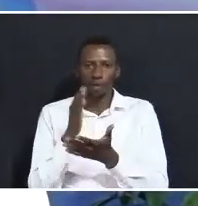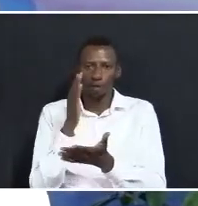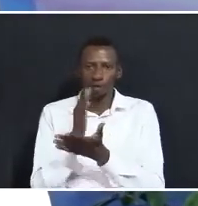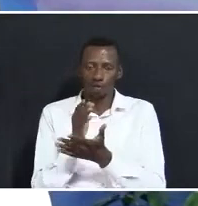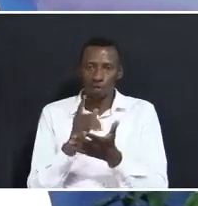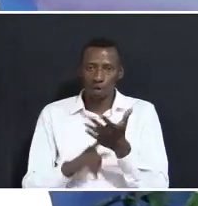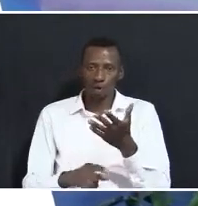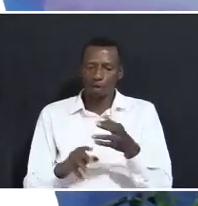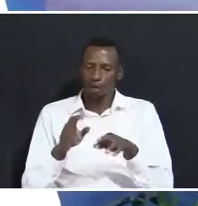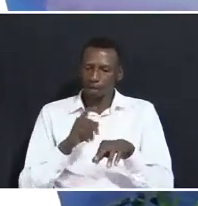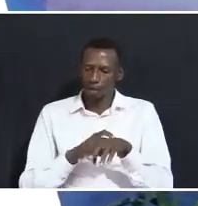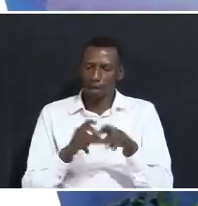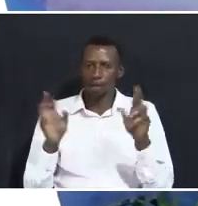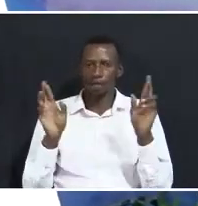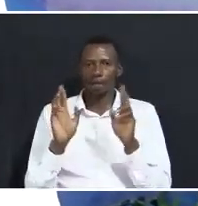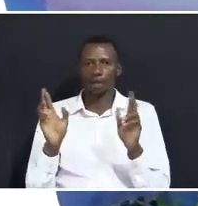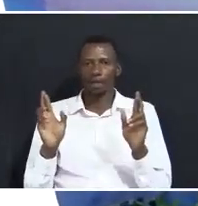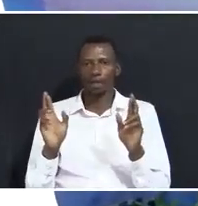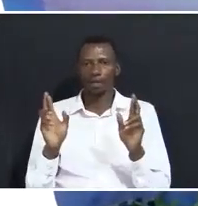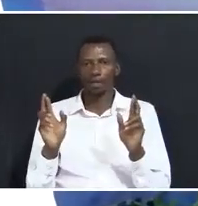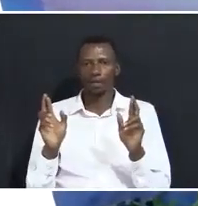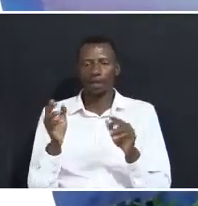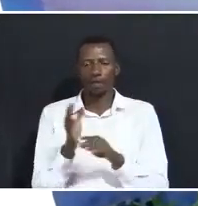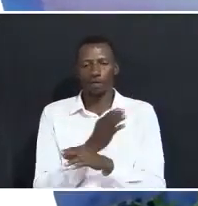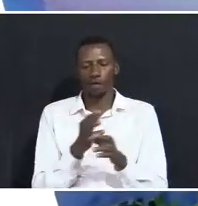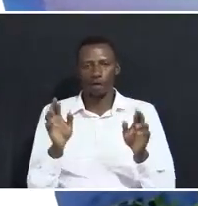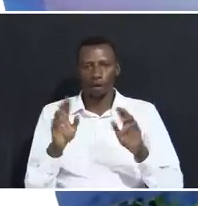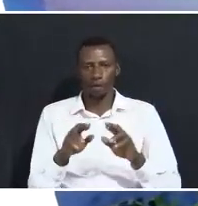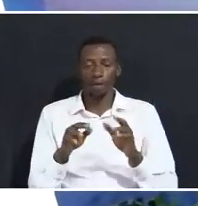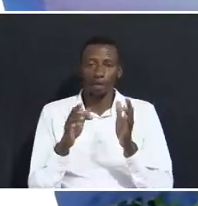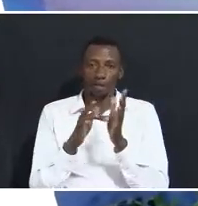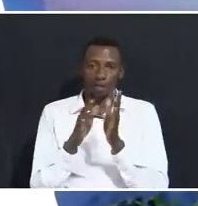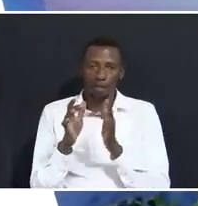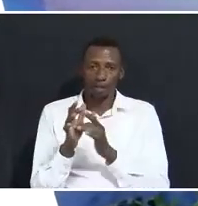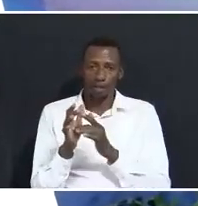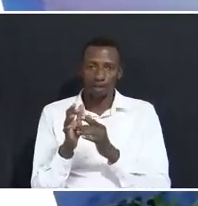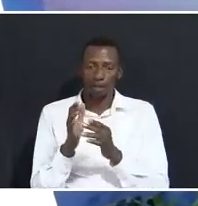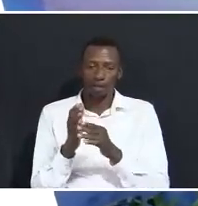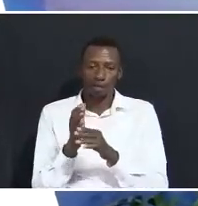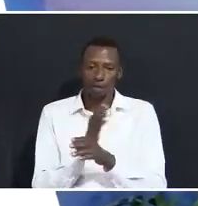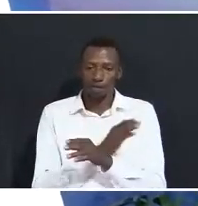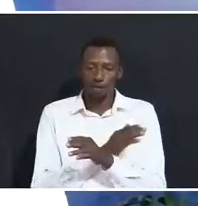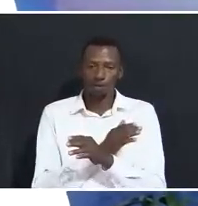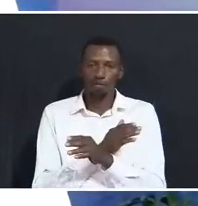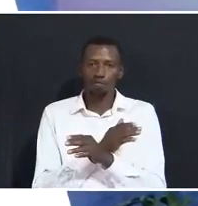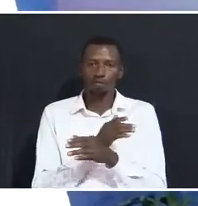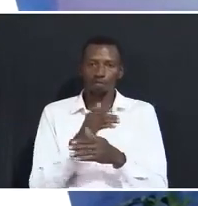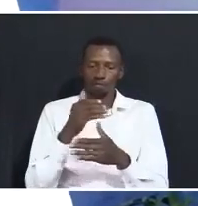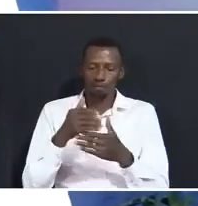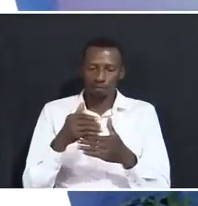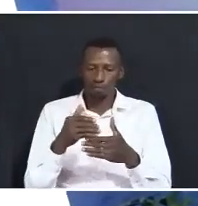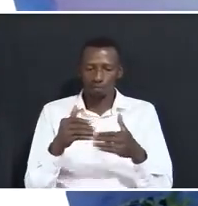been time. It had been time before it happens this way. Jesus had been building his